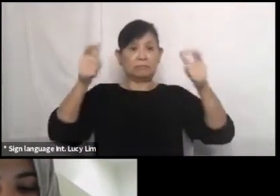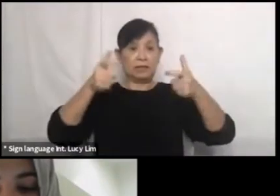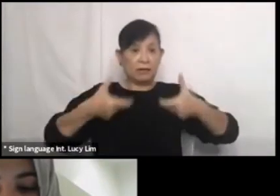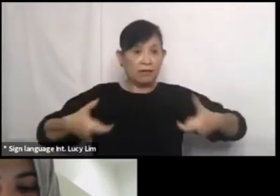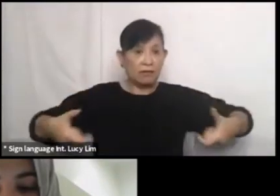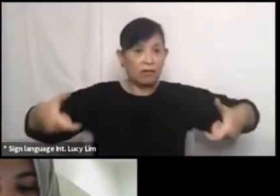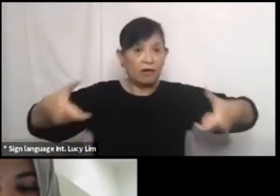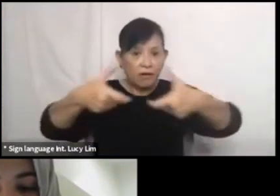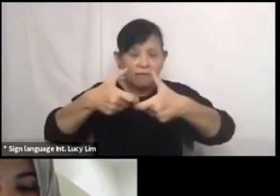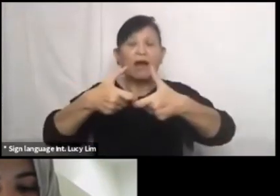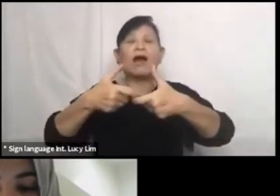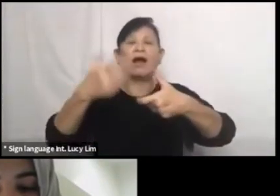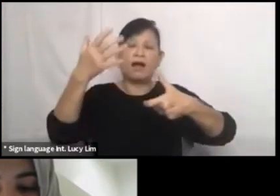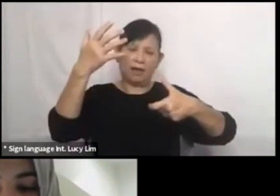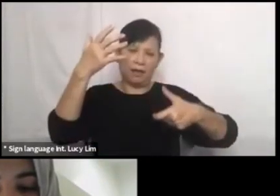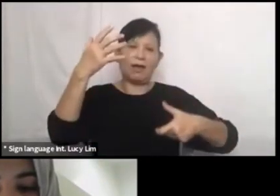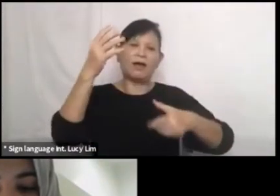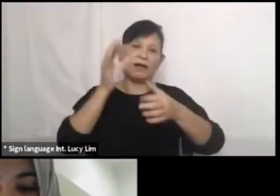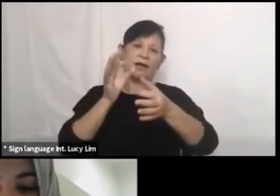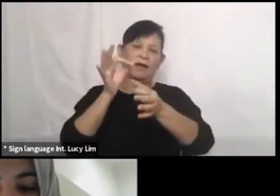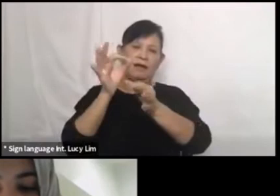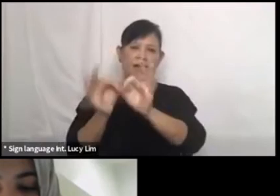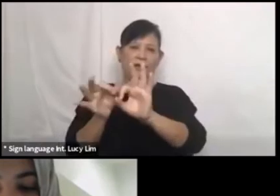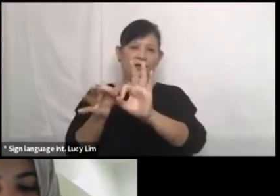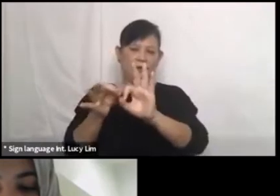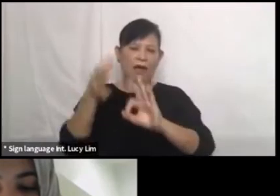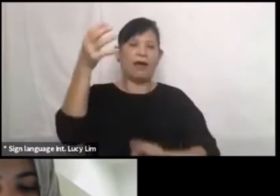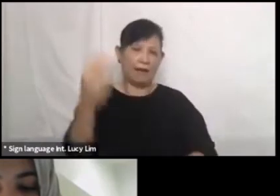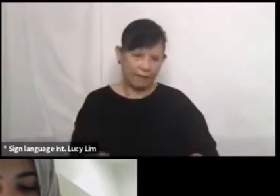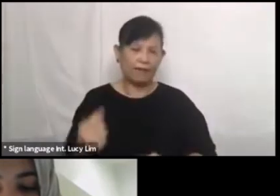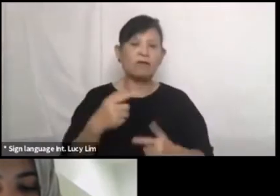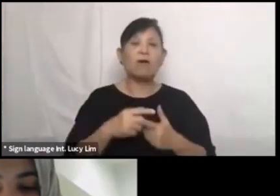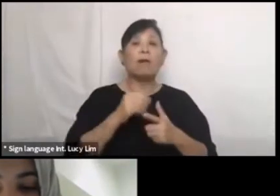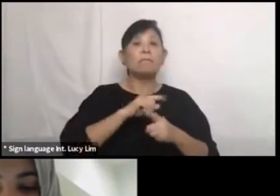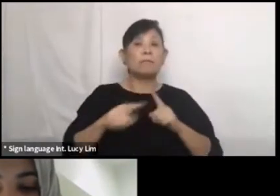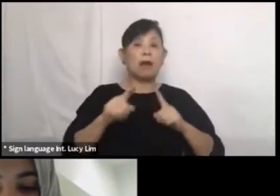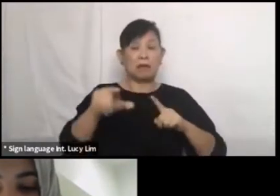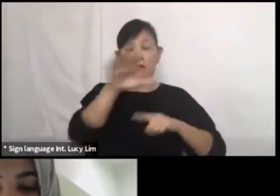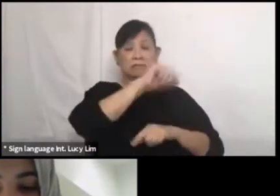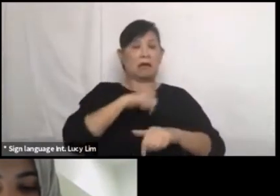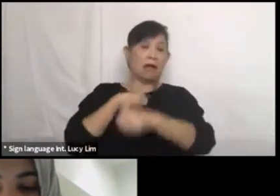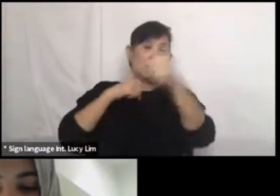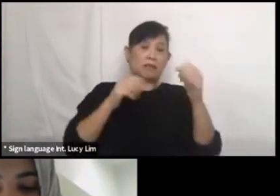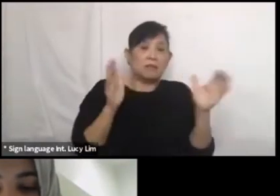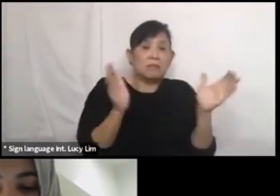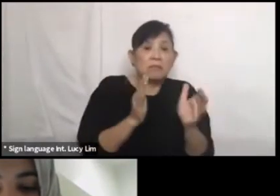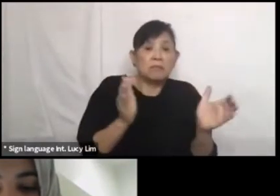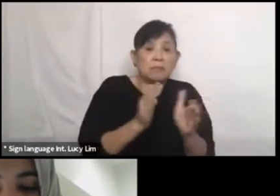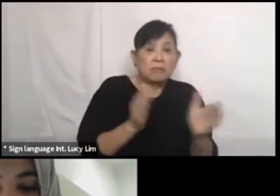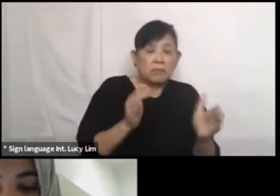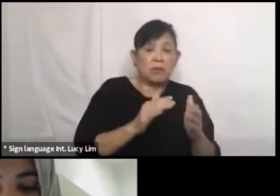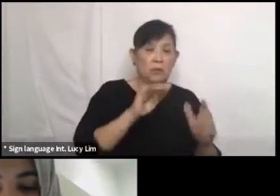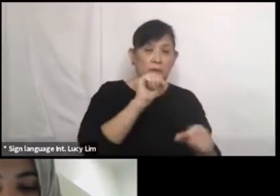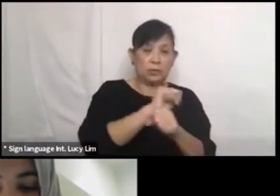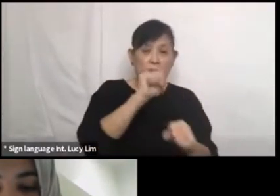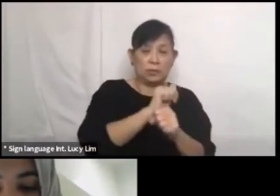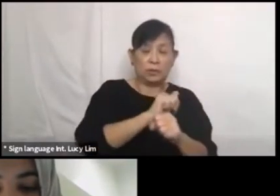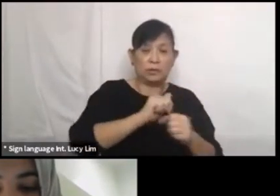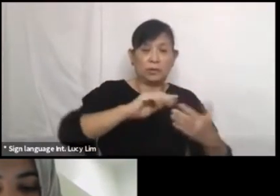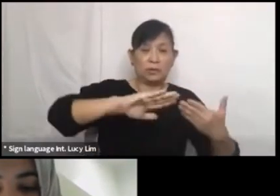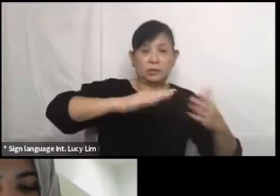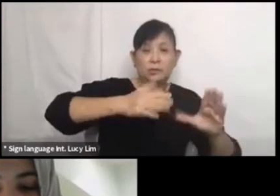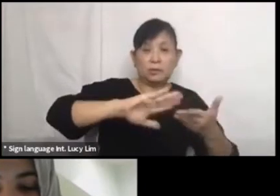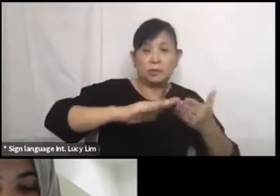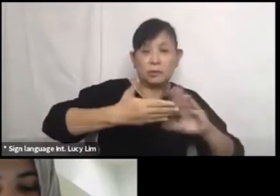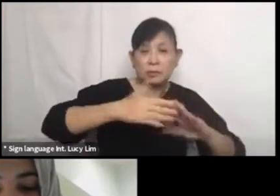sign language interpreters, but when we're working at the grassroots level with community, and the community is diverse, we have not